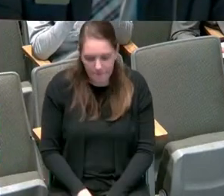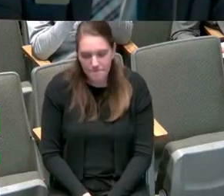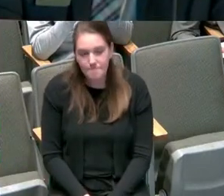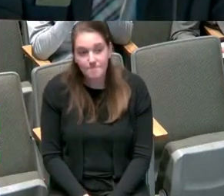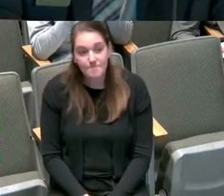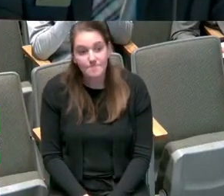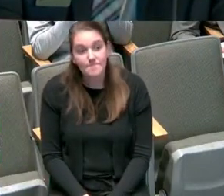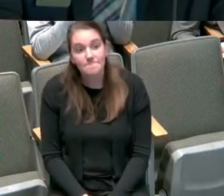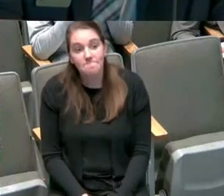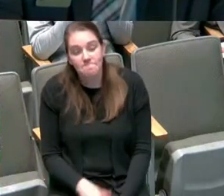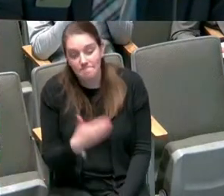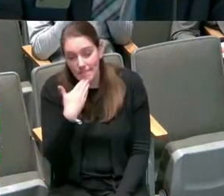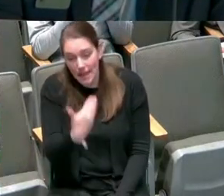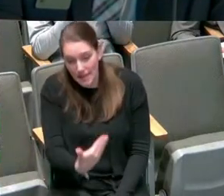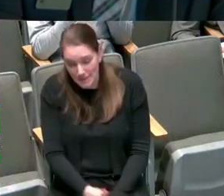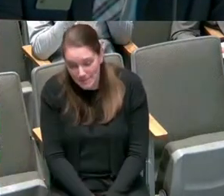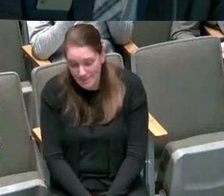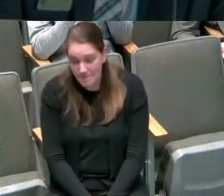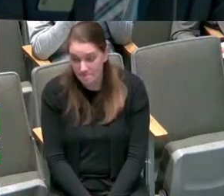thank you